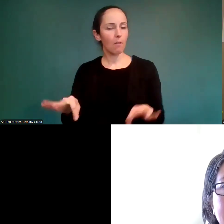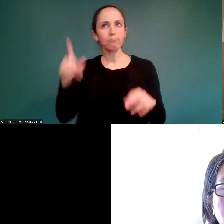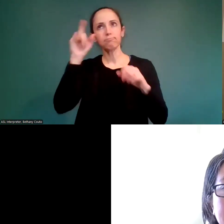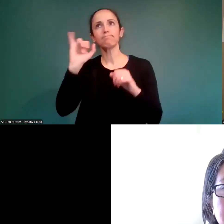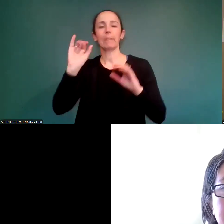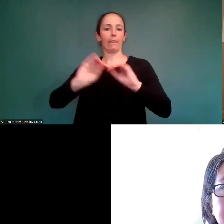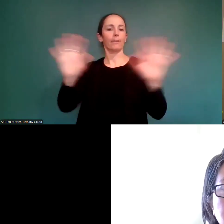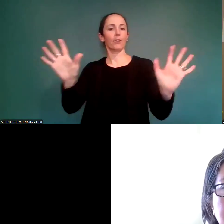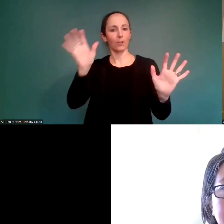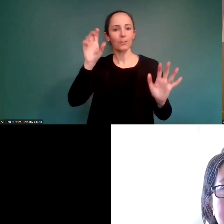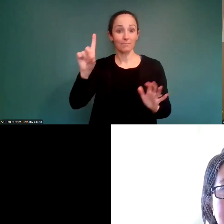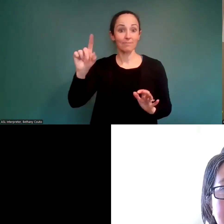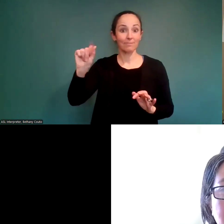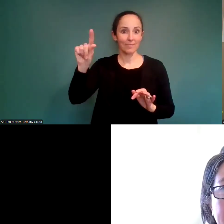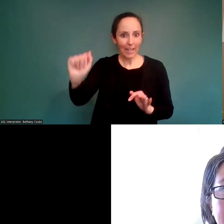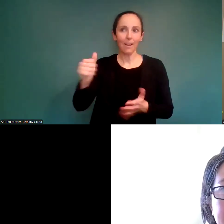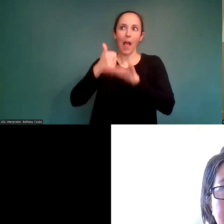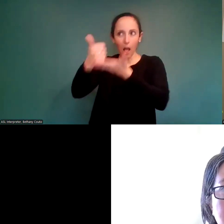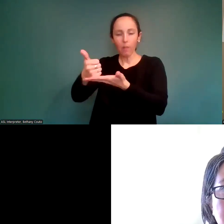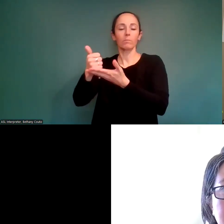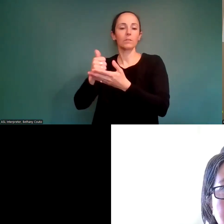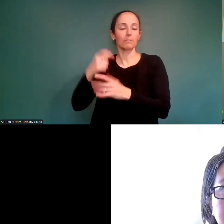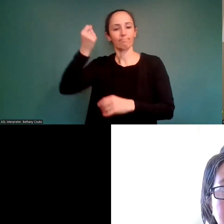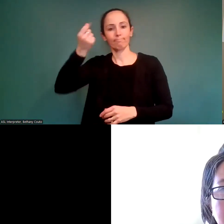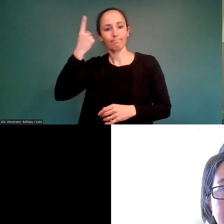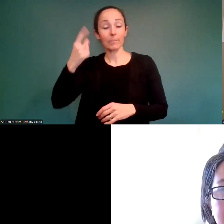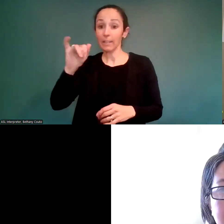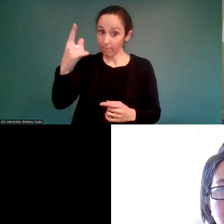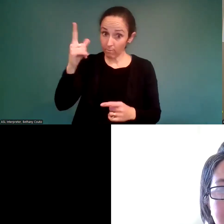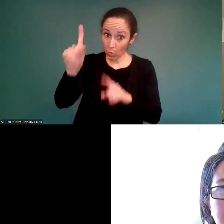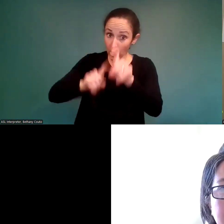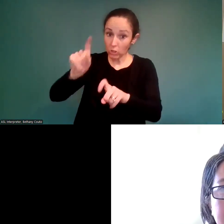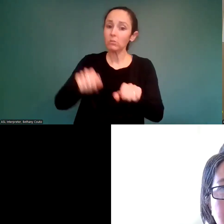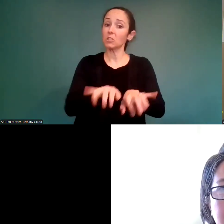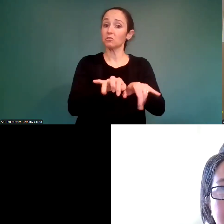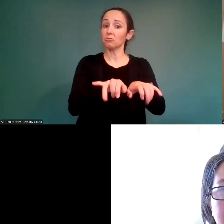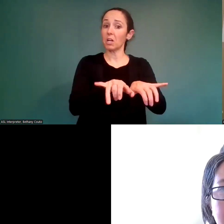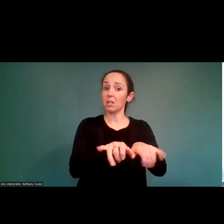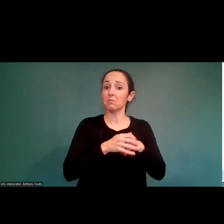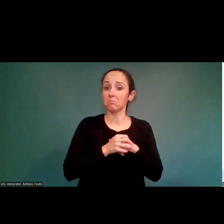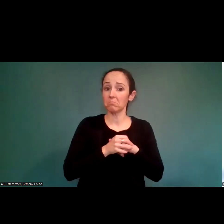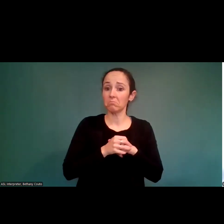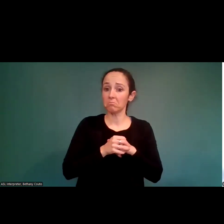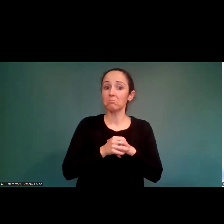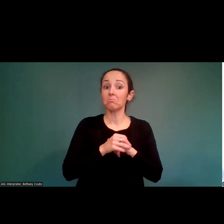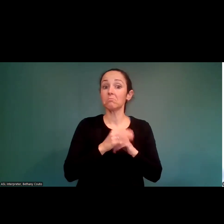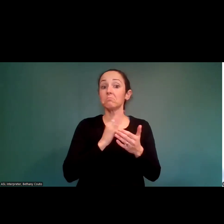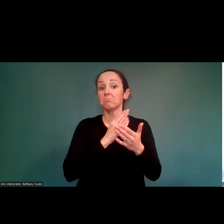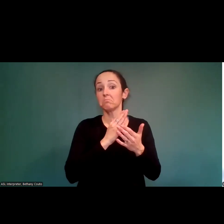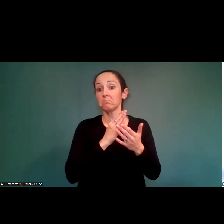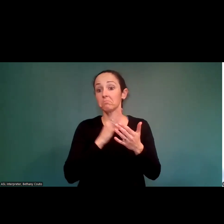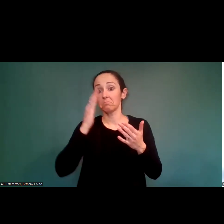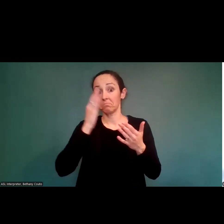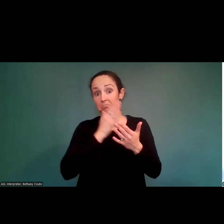people are having questions, if you want to put them into the chat, and as I mentioned, we'll have some question and answer after each of the speakers